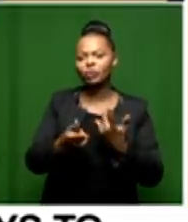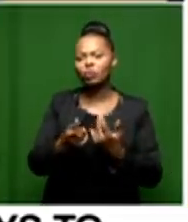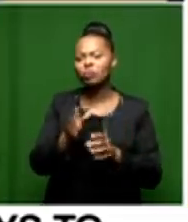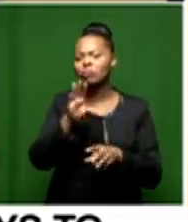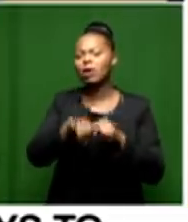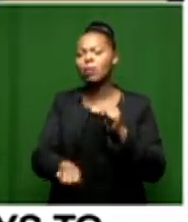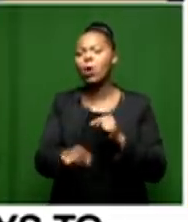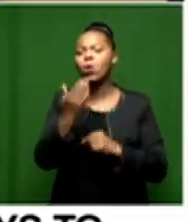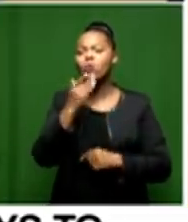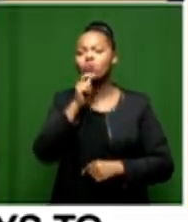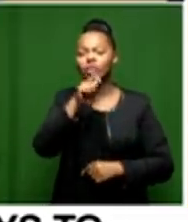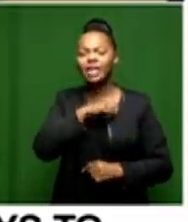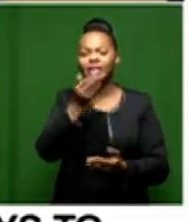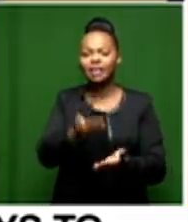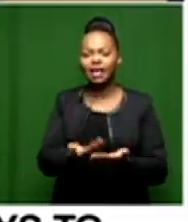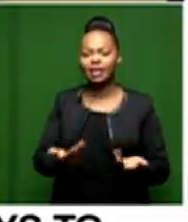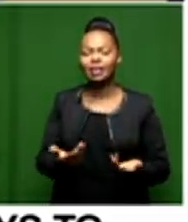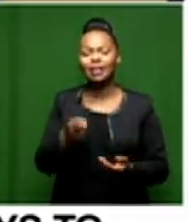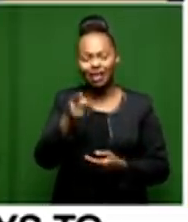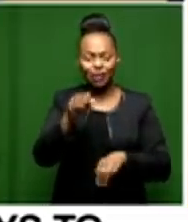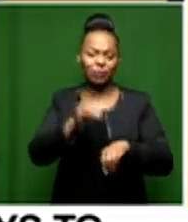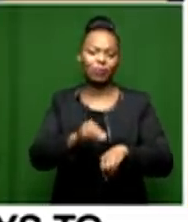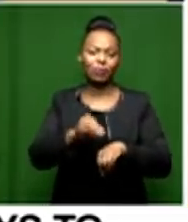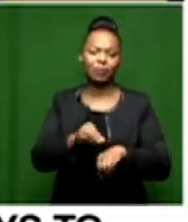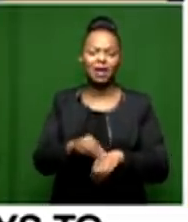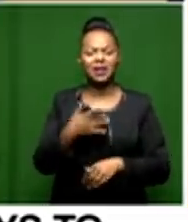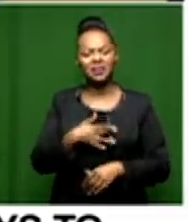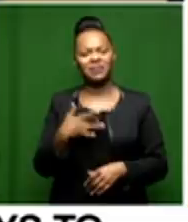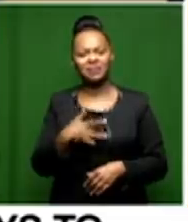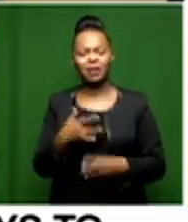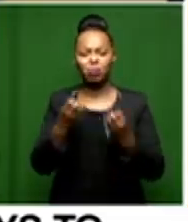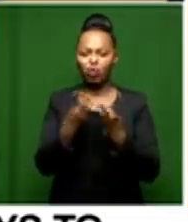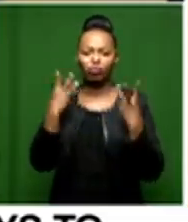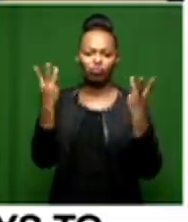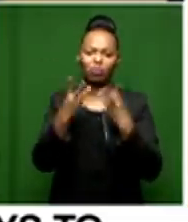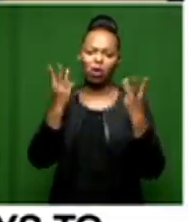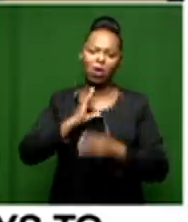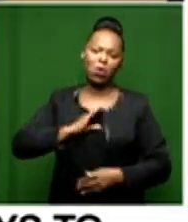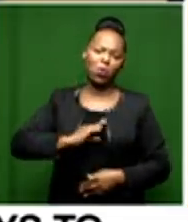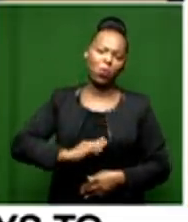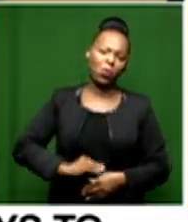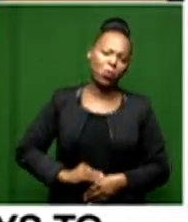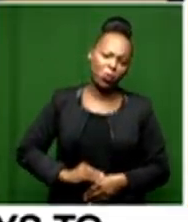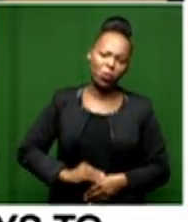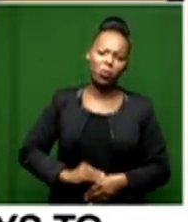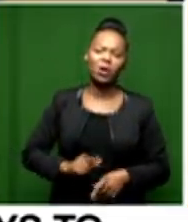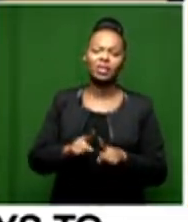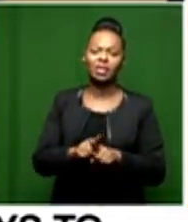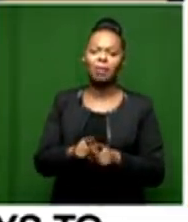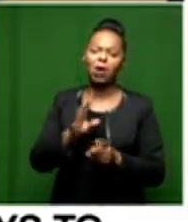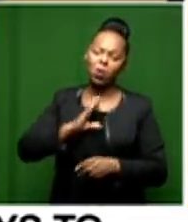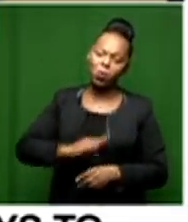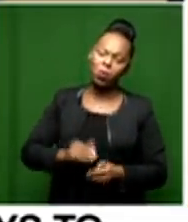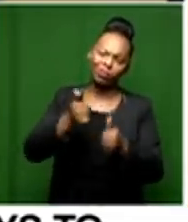trustworthy, and that's the problem, is that it almost feels like a lot of citizens have lost trust in leadership and authorities, and that's